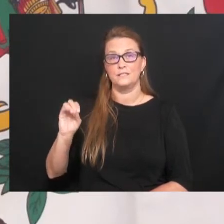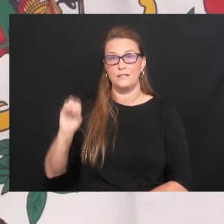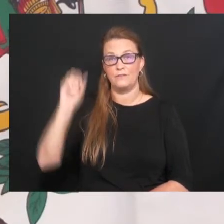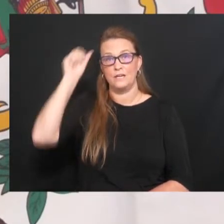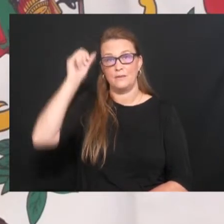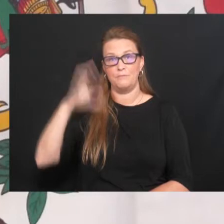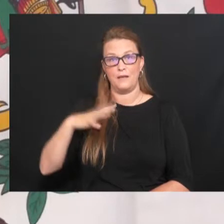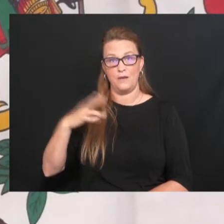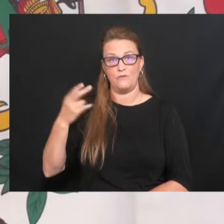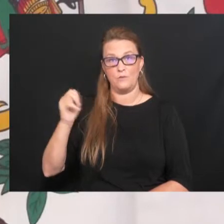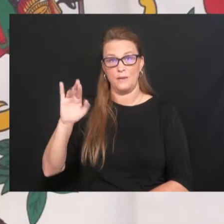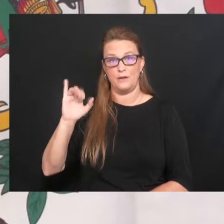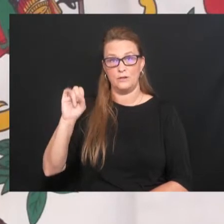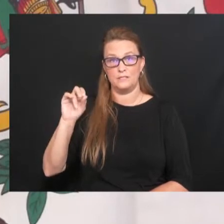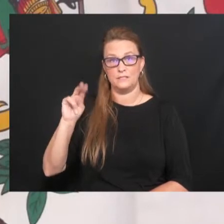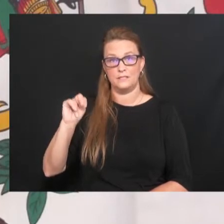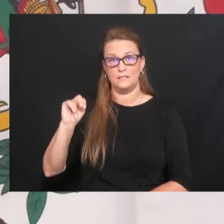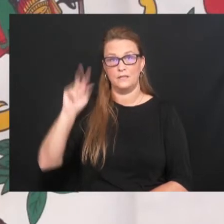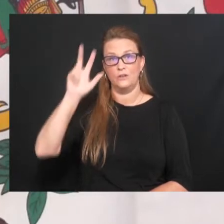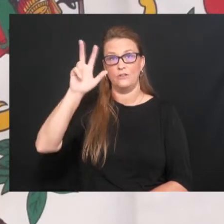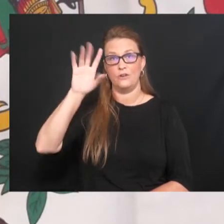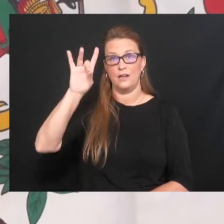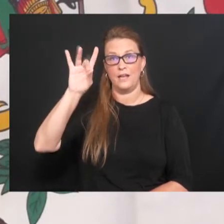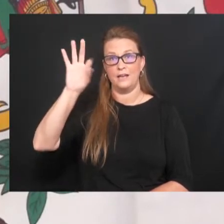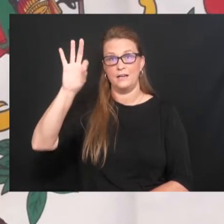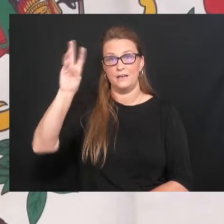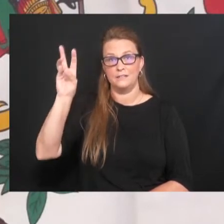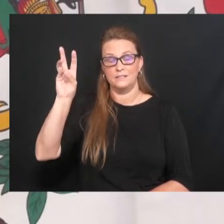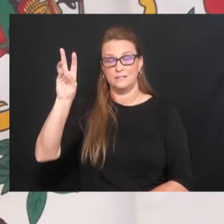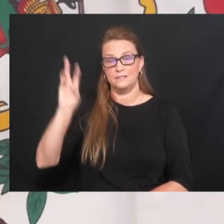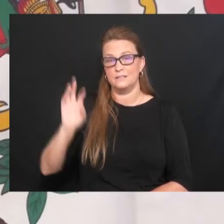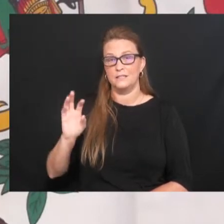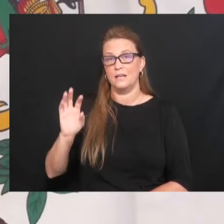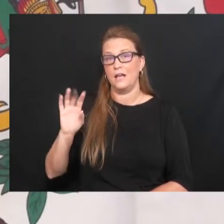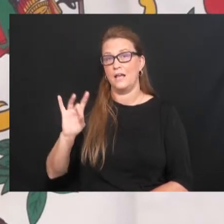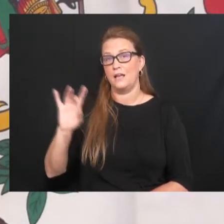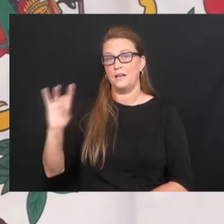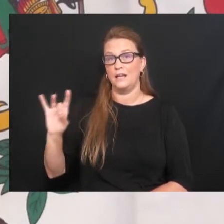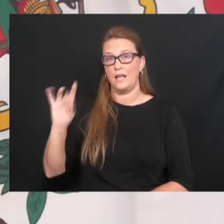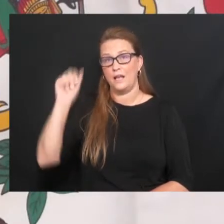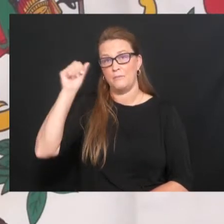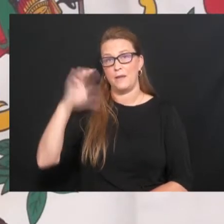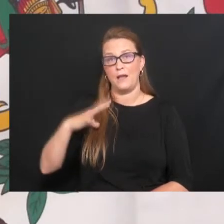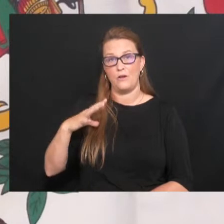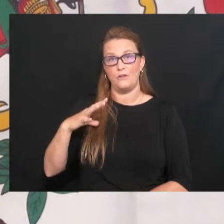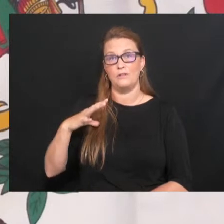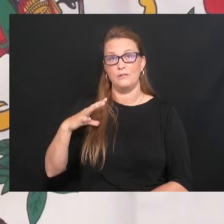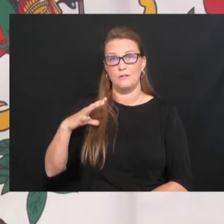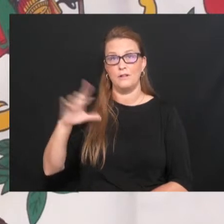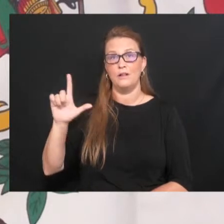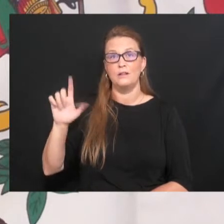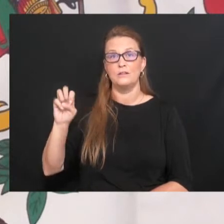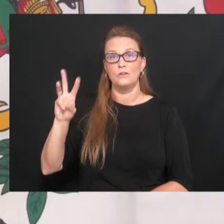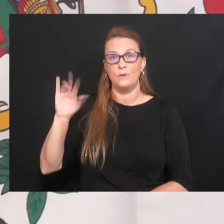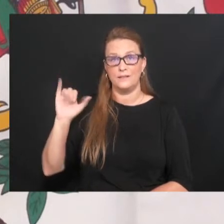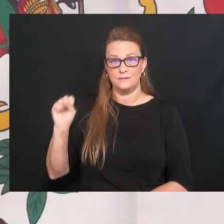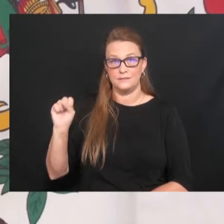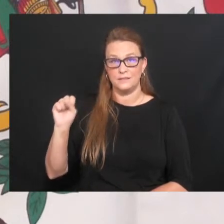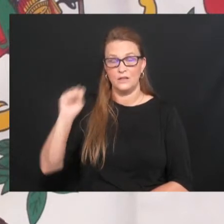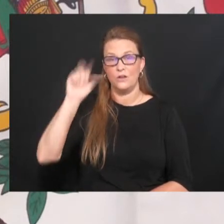from Harrison County. The 3,896th death, an 88-year-old male from Lewis County.